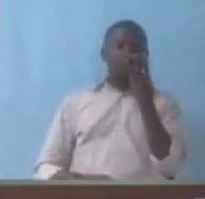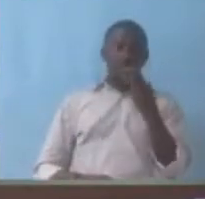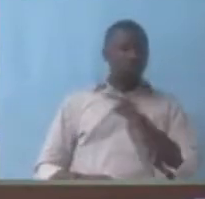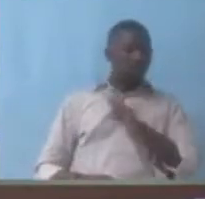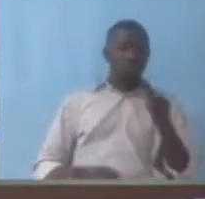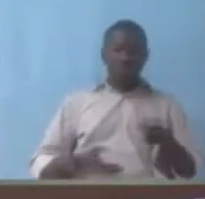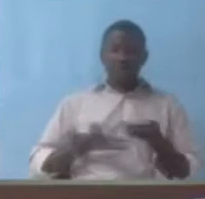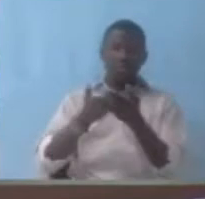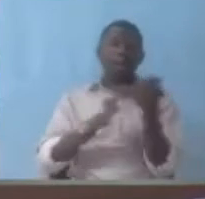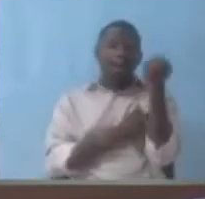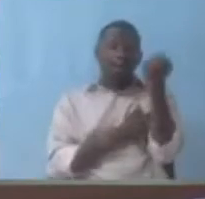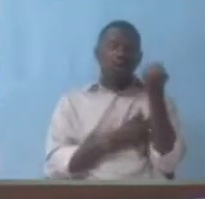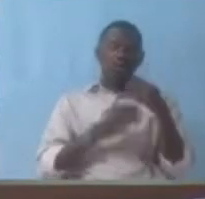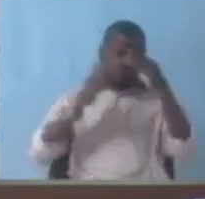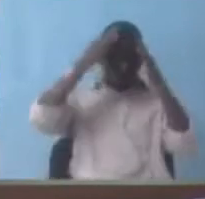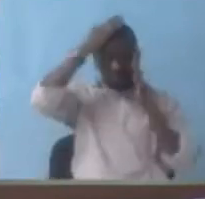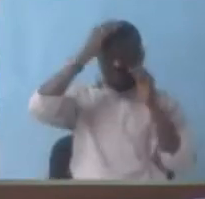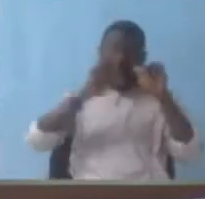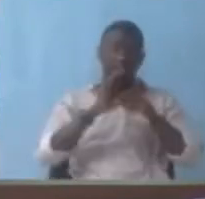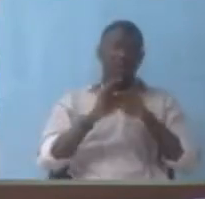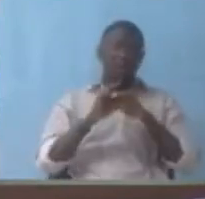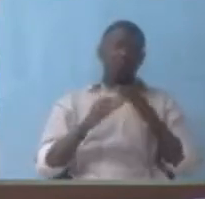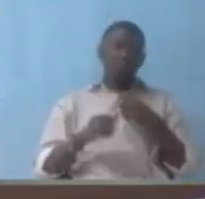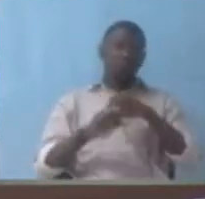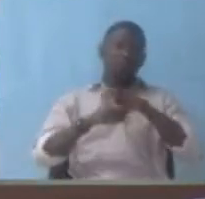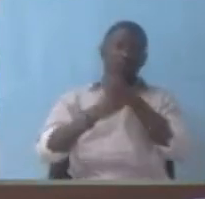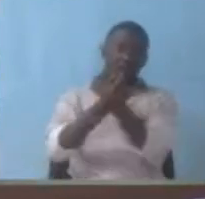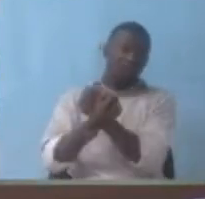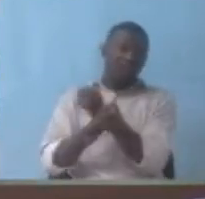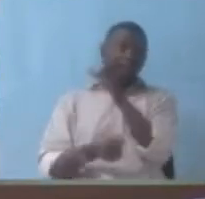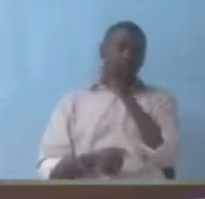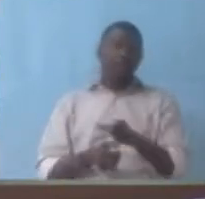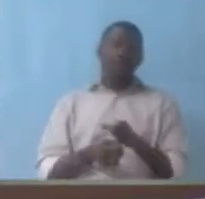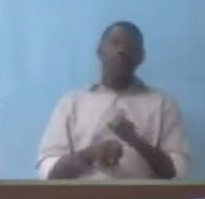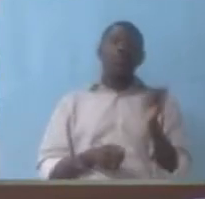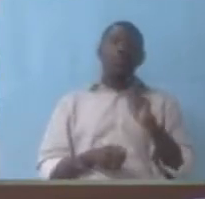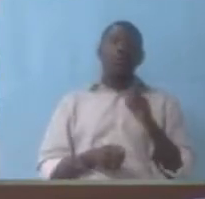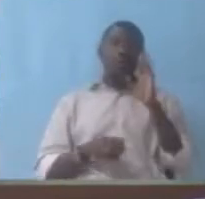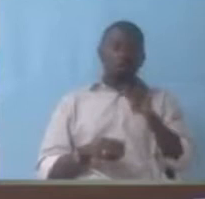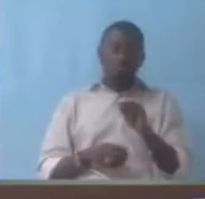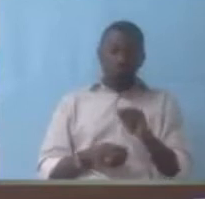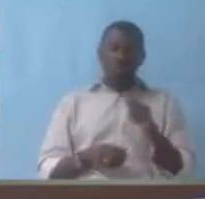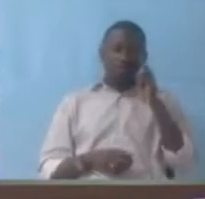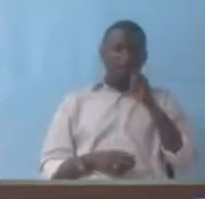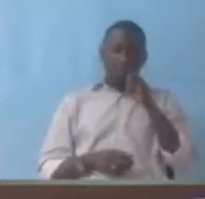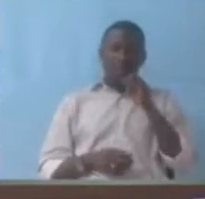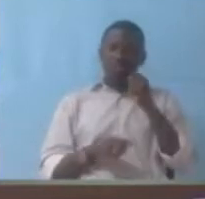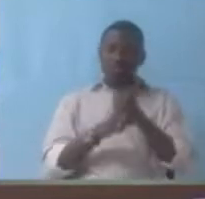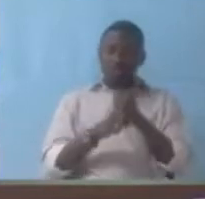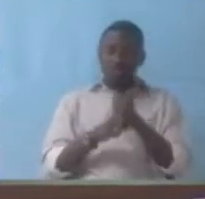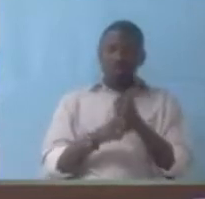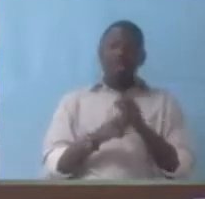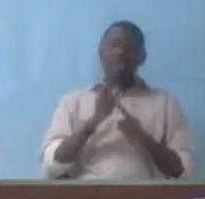sembedi soldieroli la purka molu mutake sorom. What decree number 3 did was try to put in place a framework within which if you